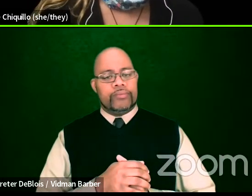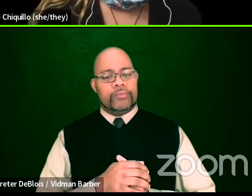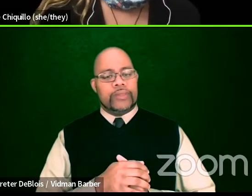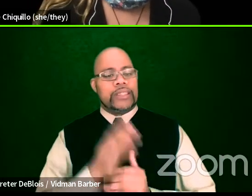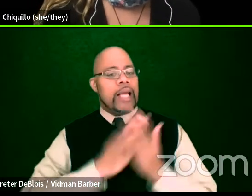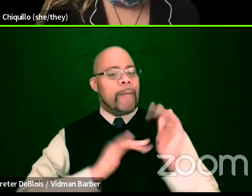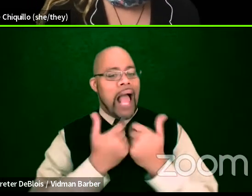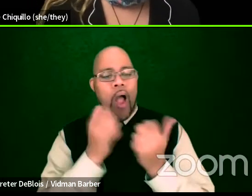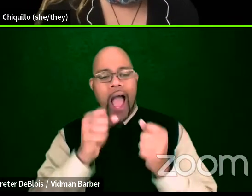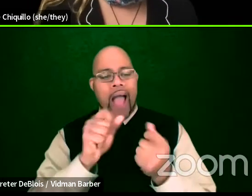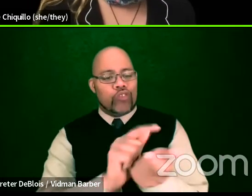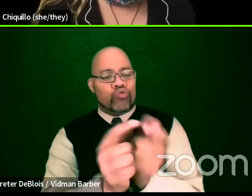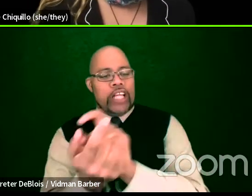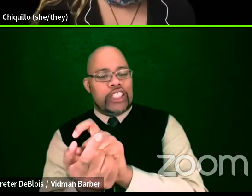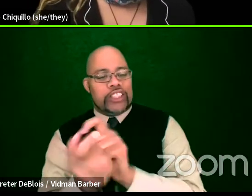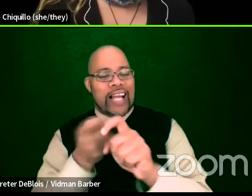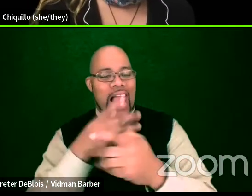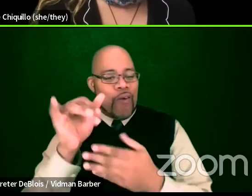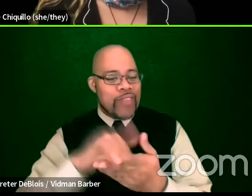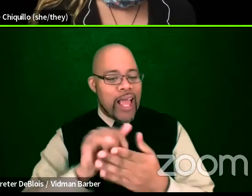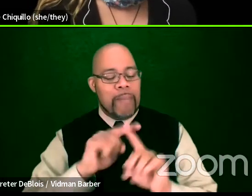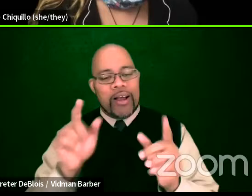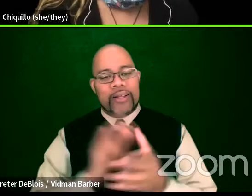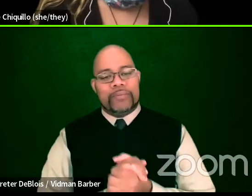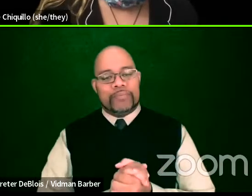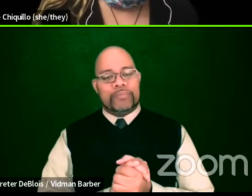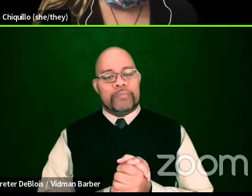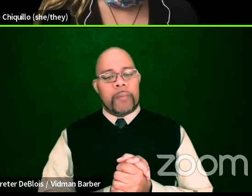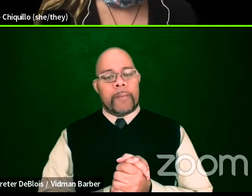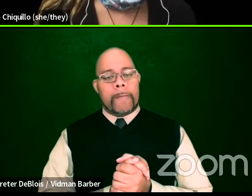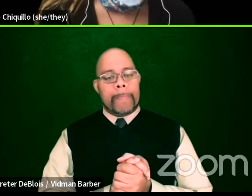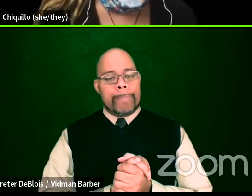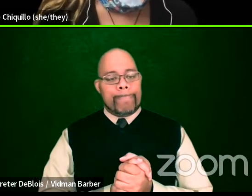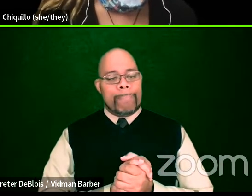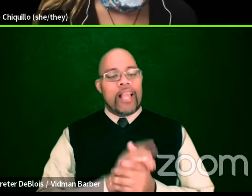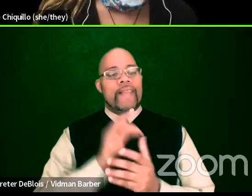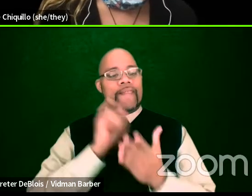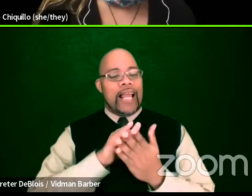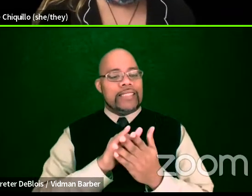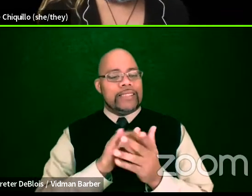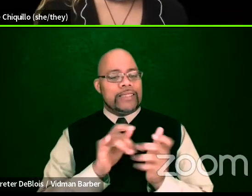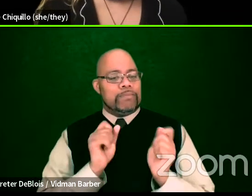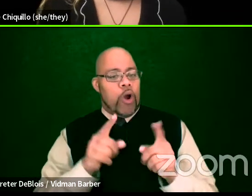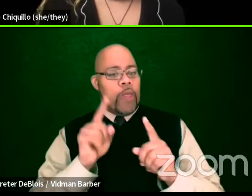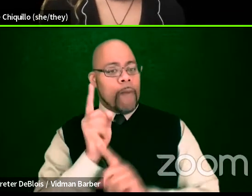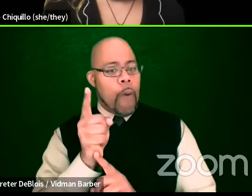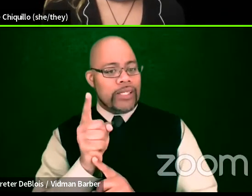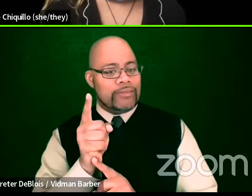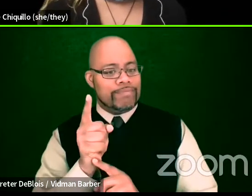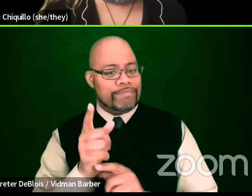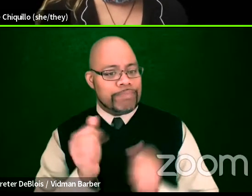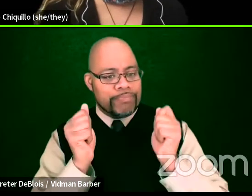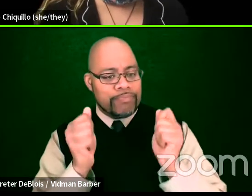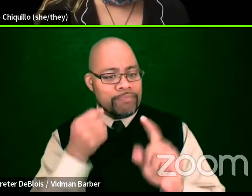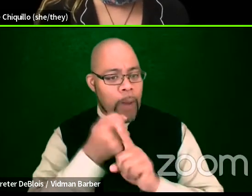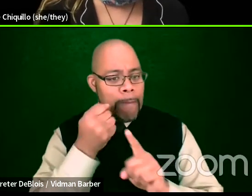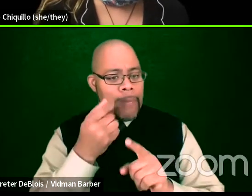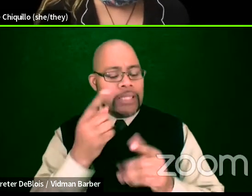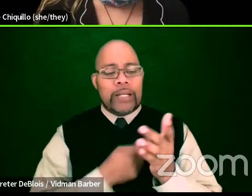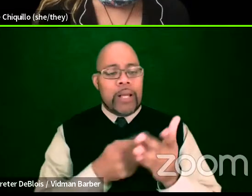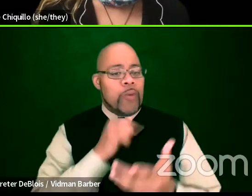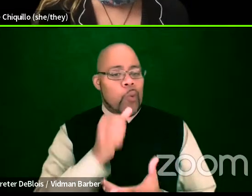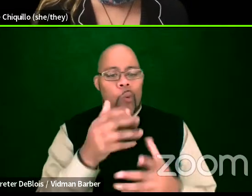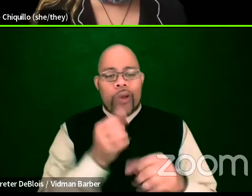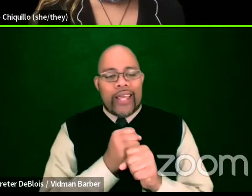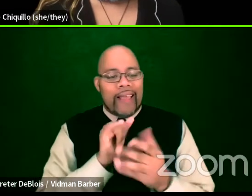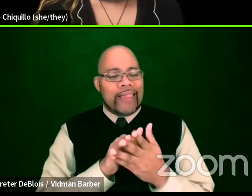somehow you got to transition out of it, but it's a spur of the moment, and sometimes you're not going to get